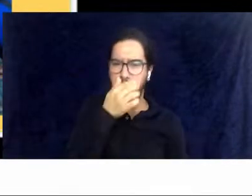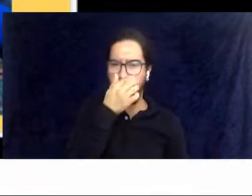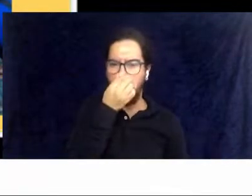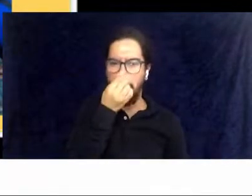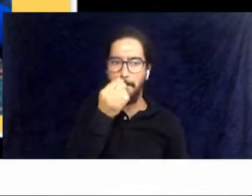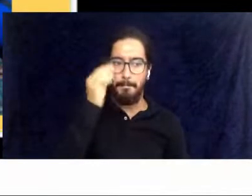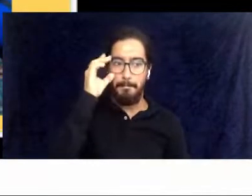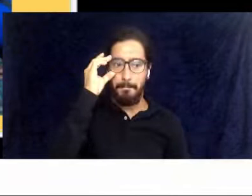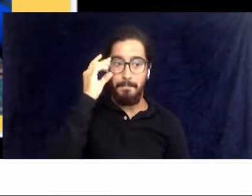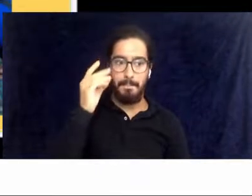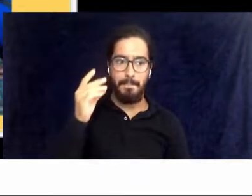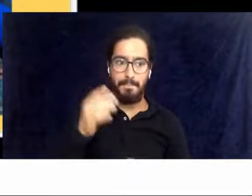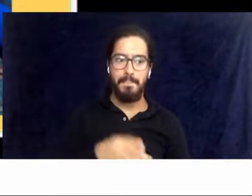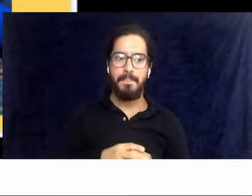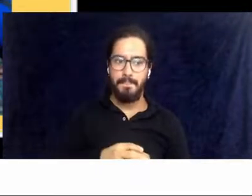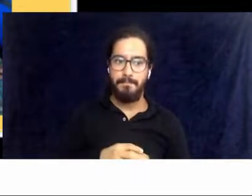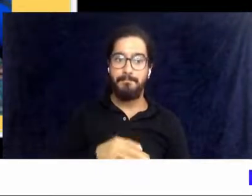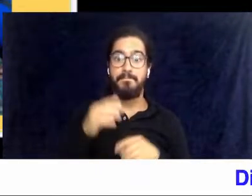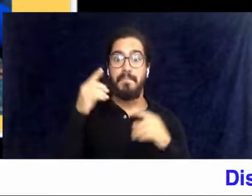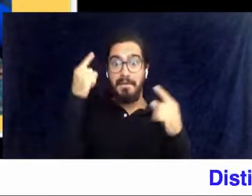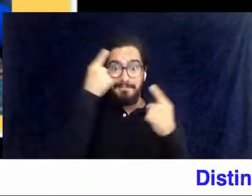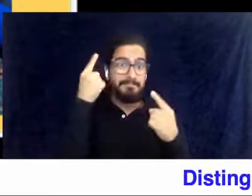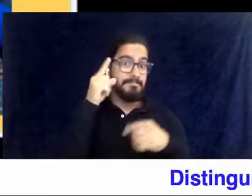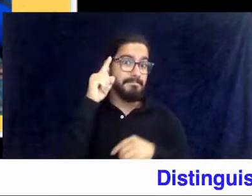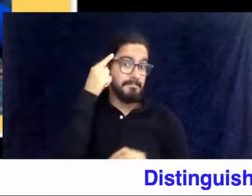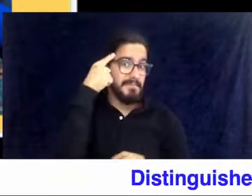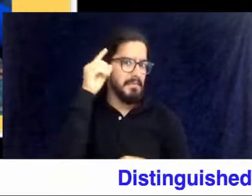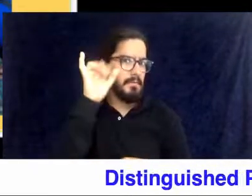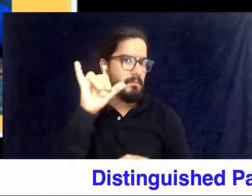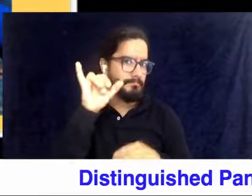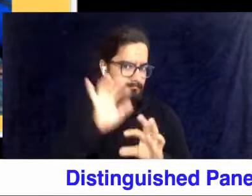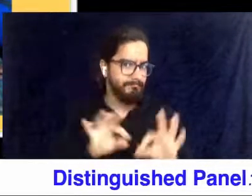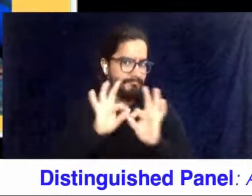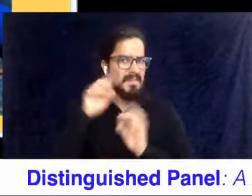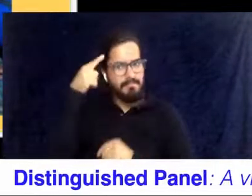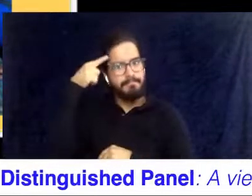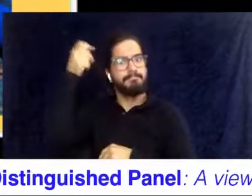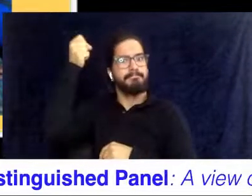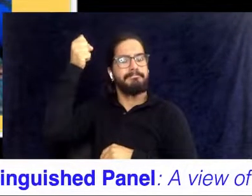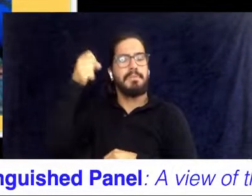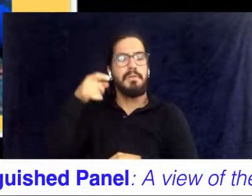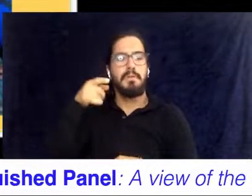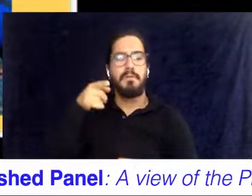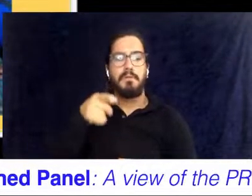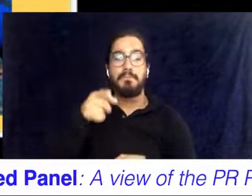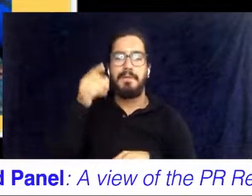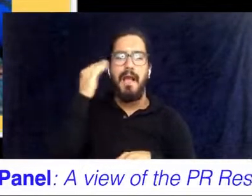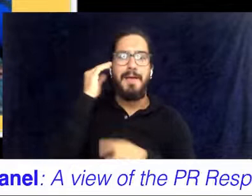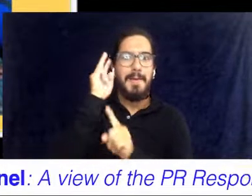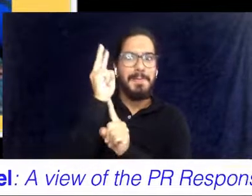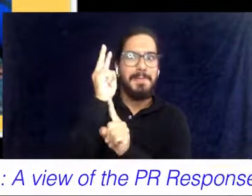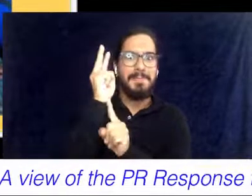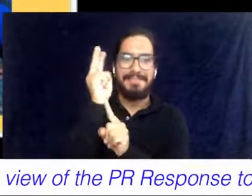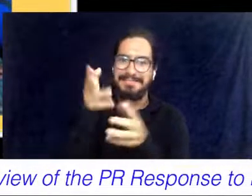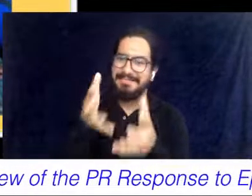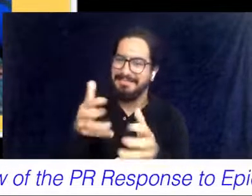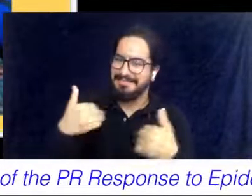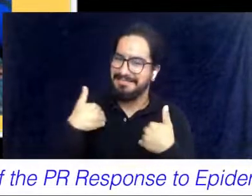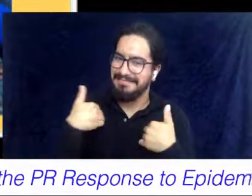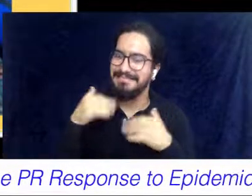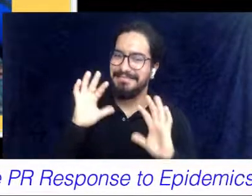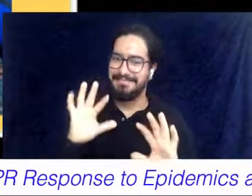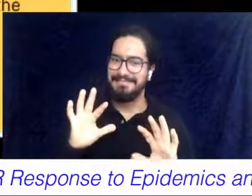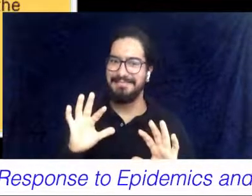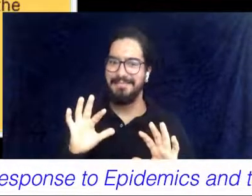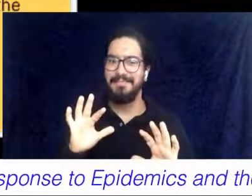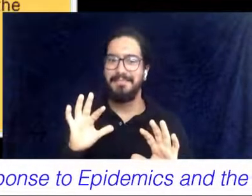want to keep that in mind, but I also, and I know I just have like 2 minutes left, I think. So I want to just quickly